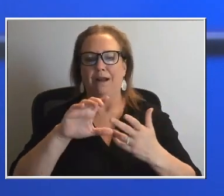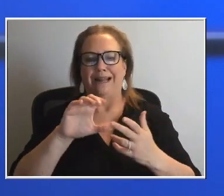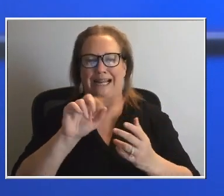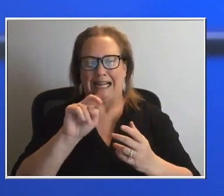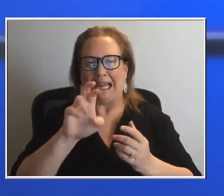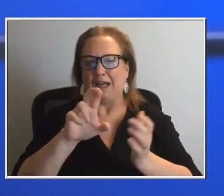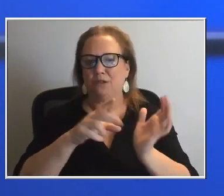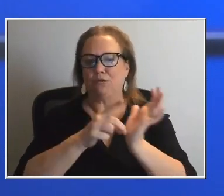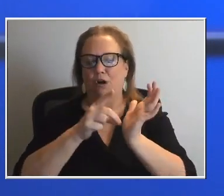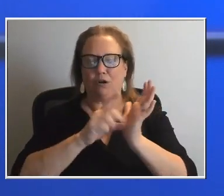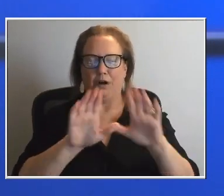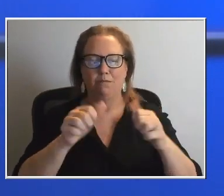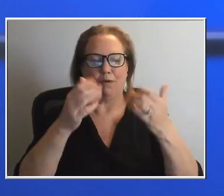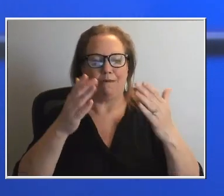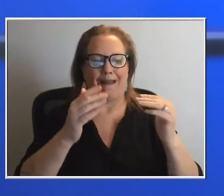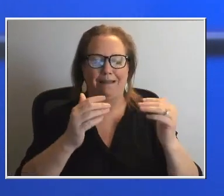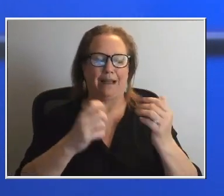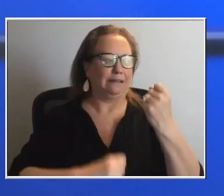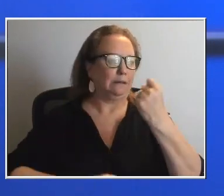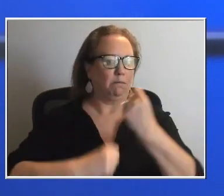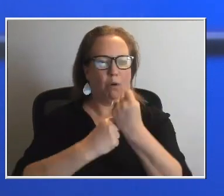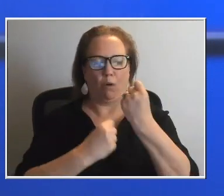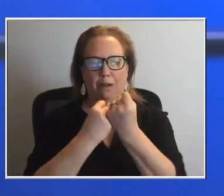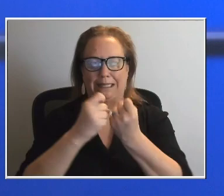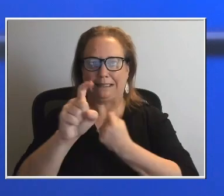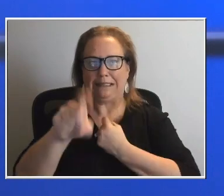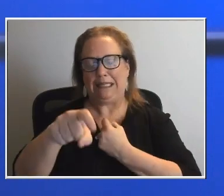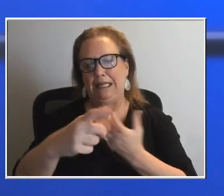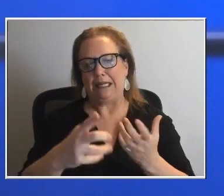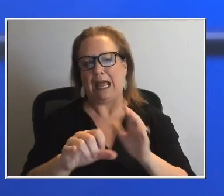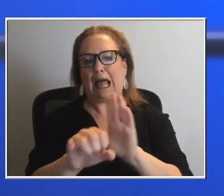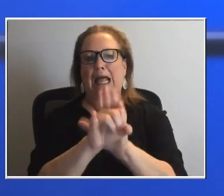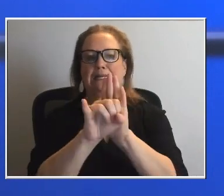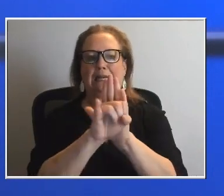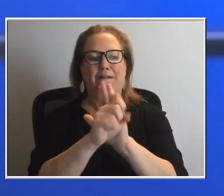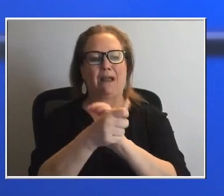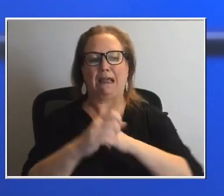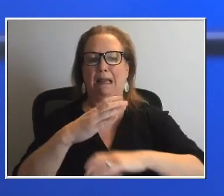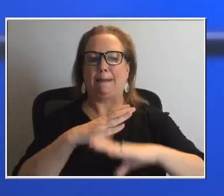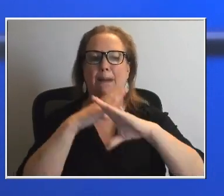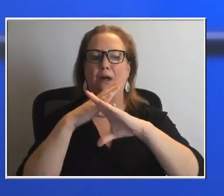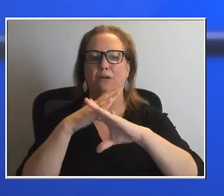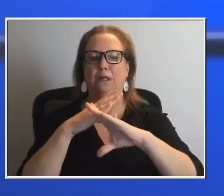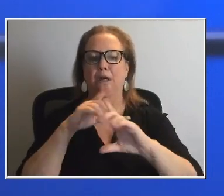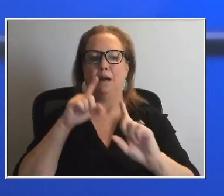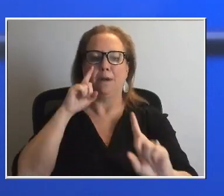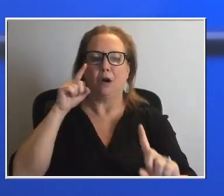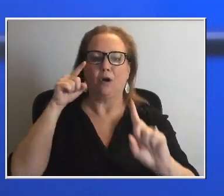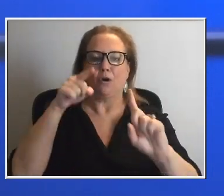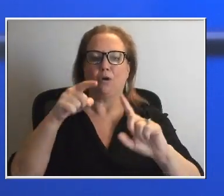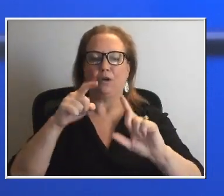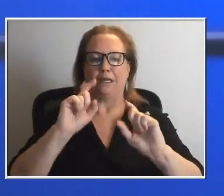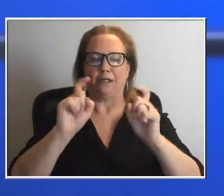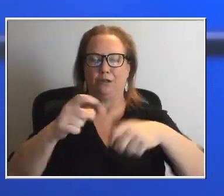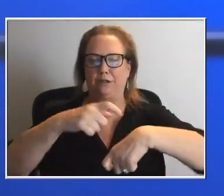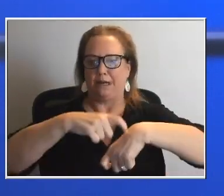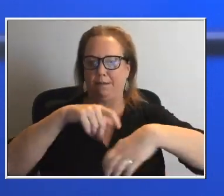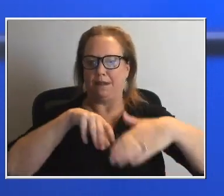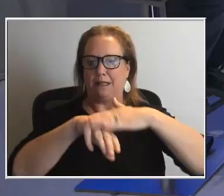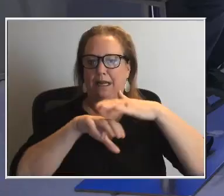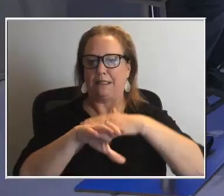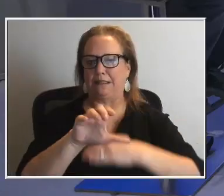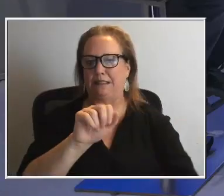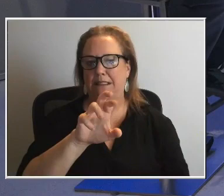layer of support and identify any barriers, but our goal is to get you timely access to care. You